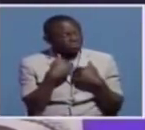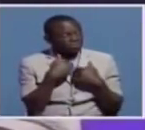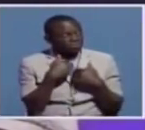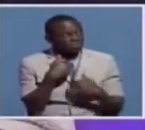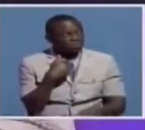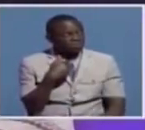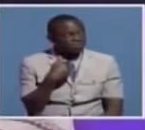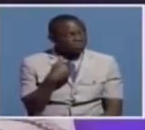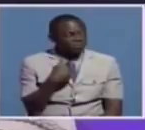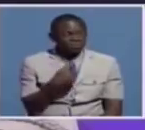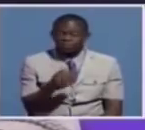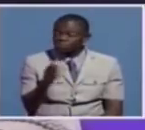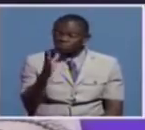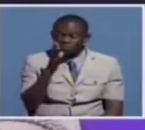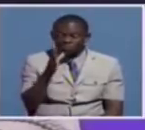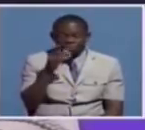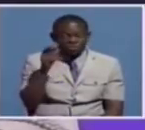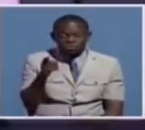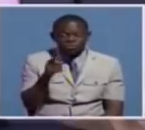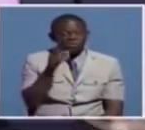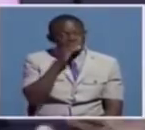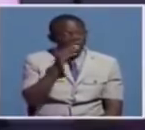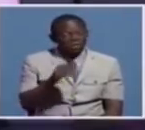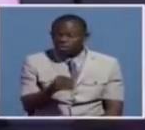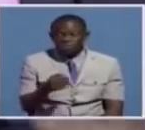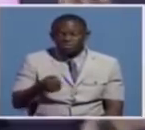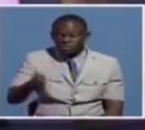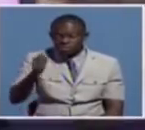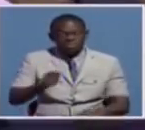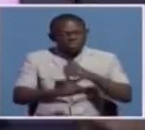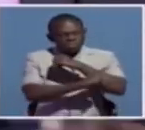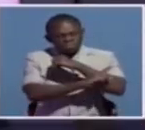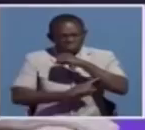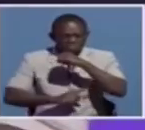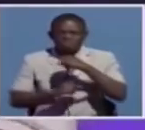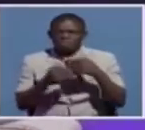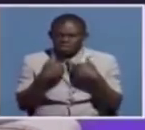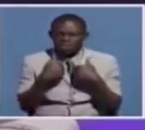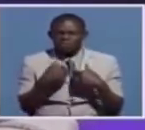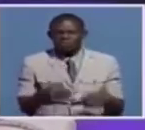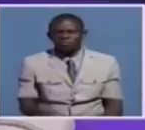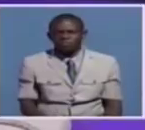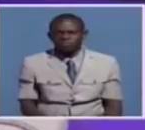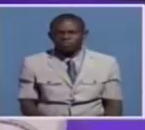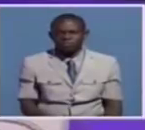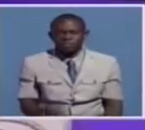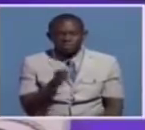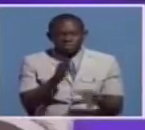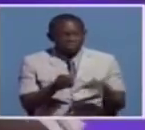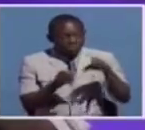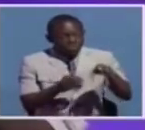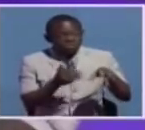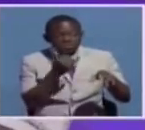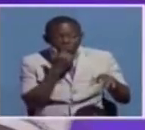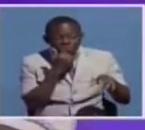get a mulberry switch. There were those days in Tilyenji, there were mulberry trees. Those were mulberry bushes. So when you did something wrong and she went to the